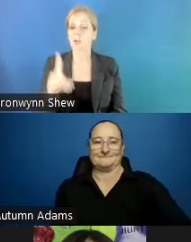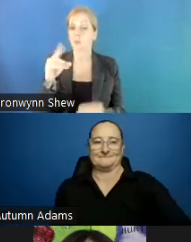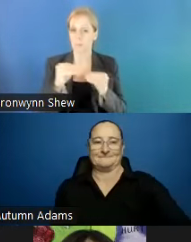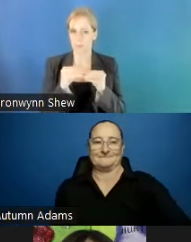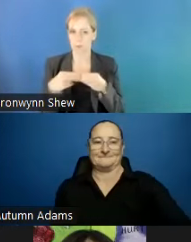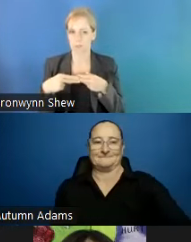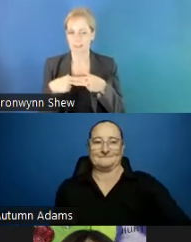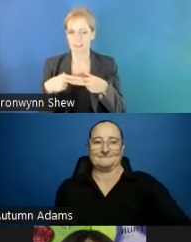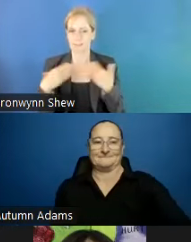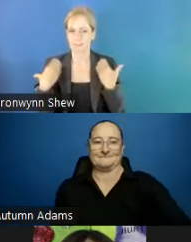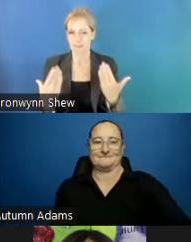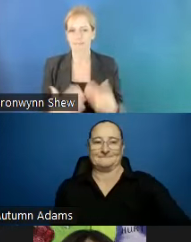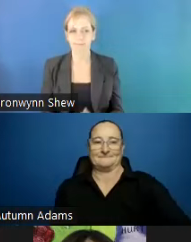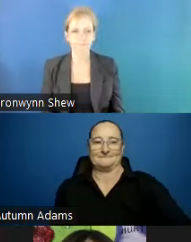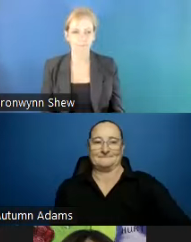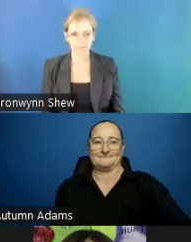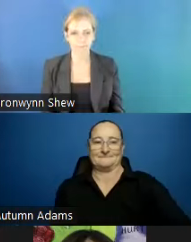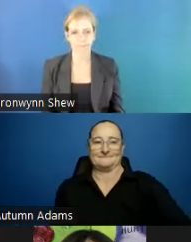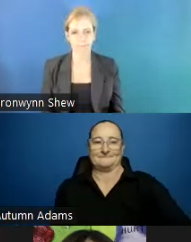slide, please.